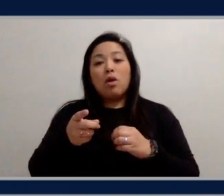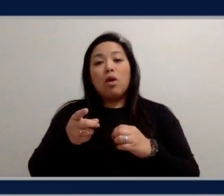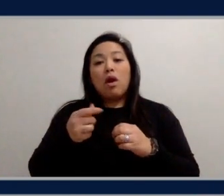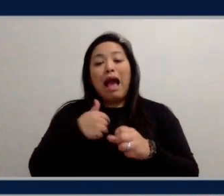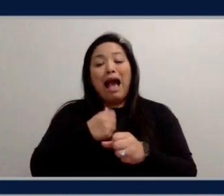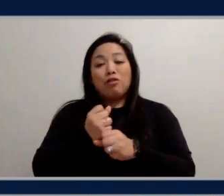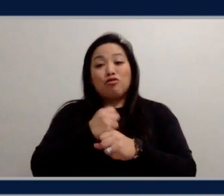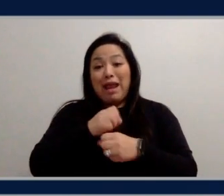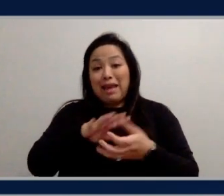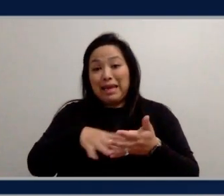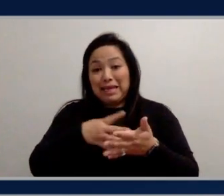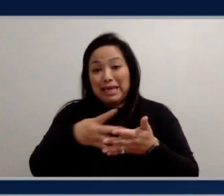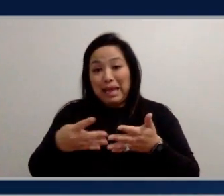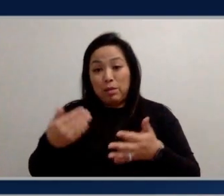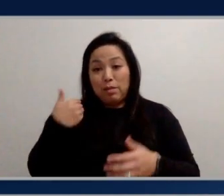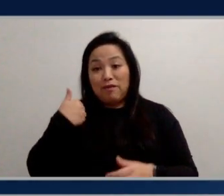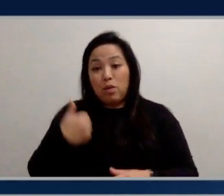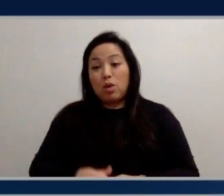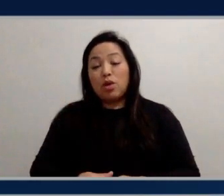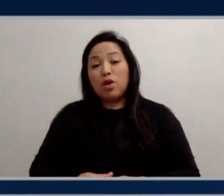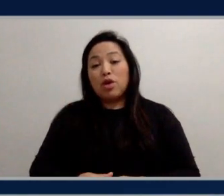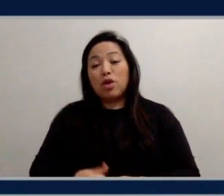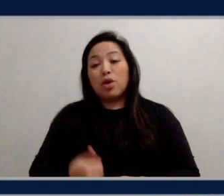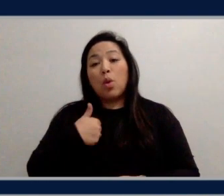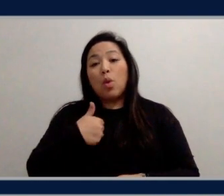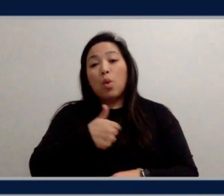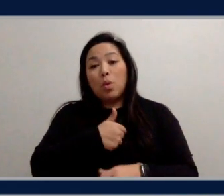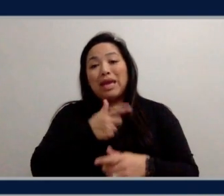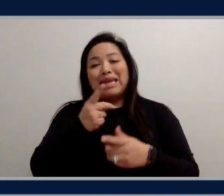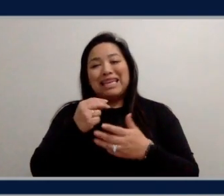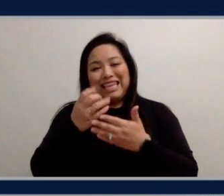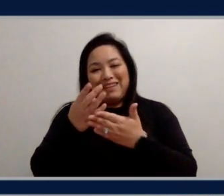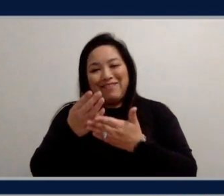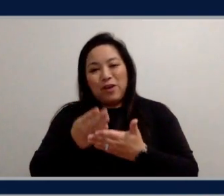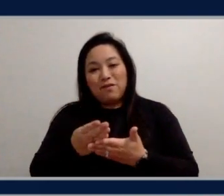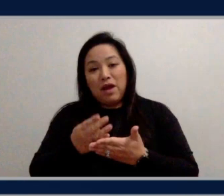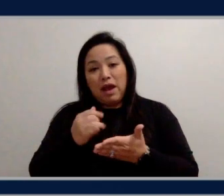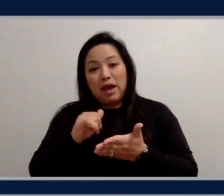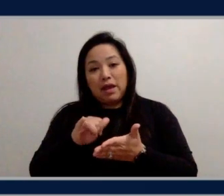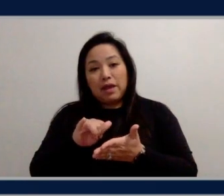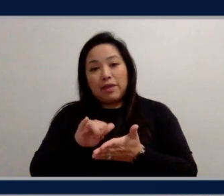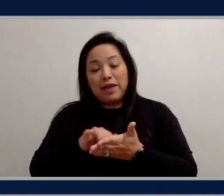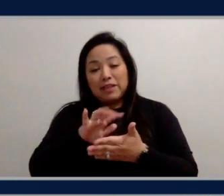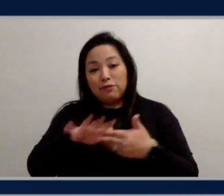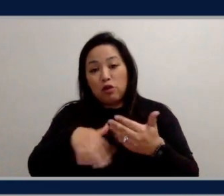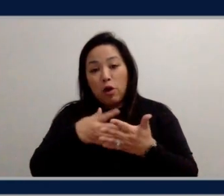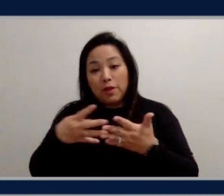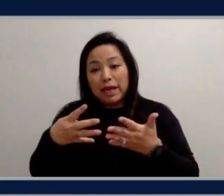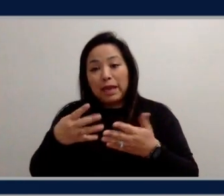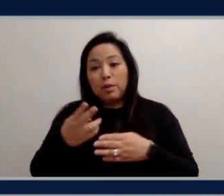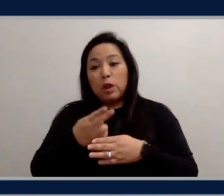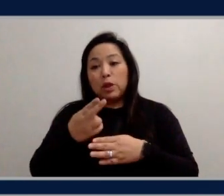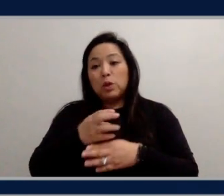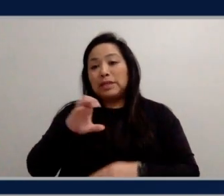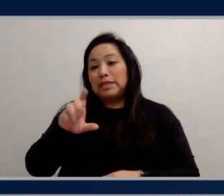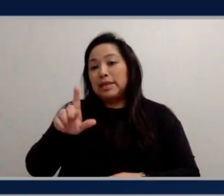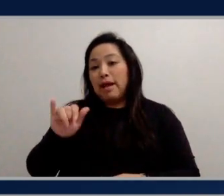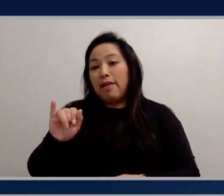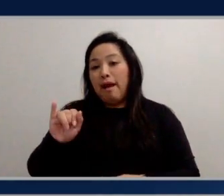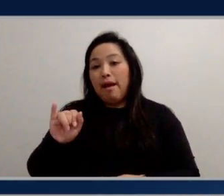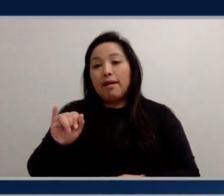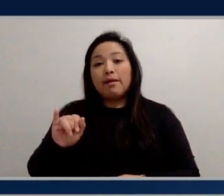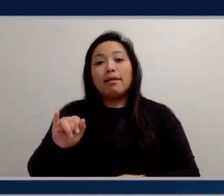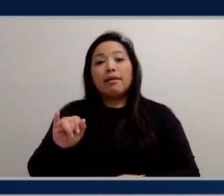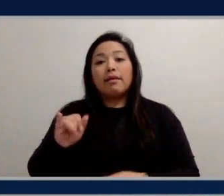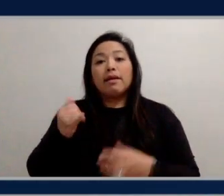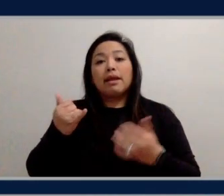table earlier, and we verified the status of the table using CLIs. Now, since this is